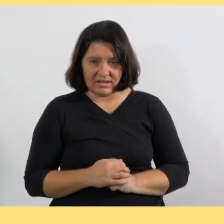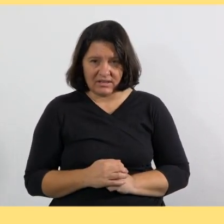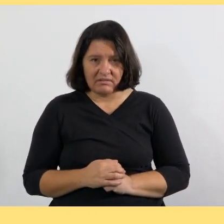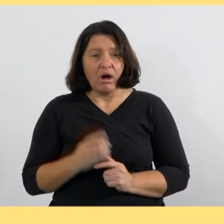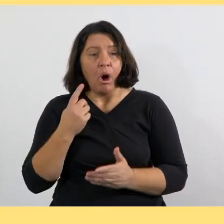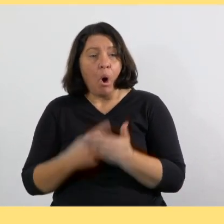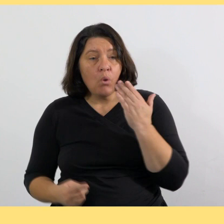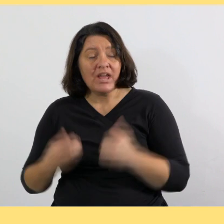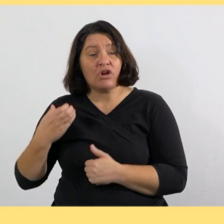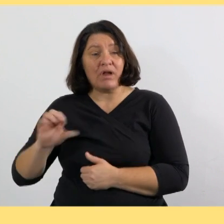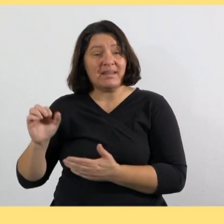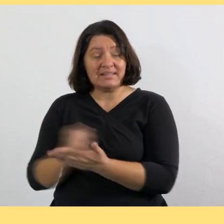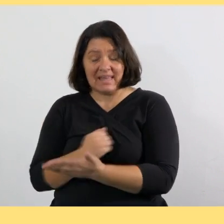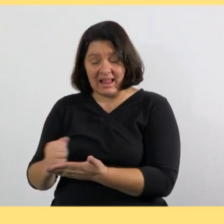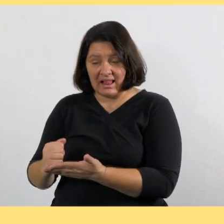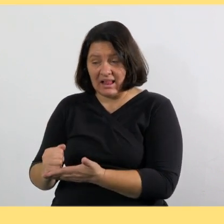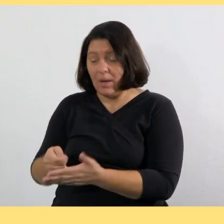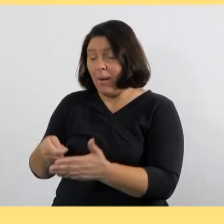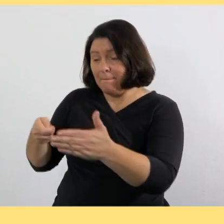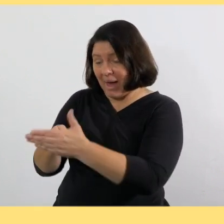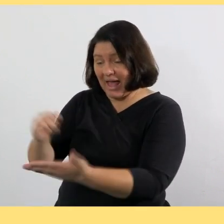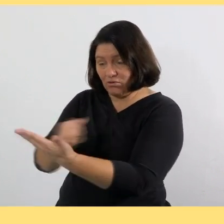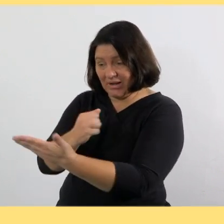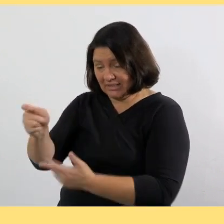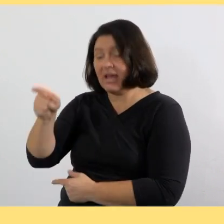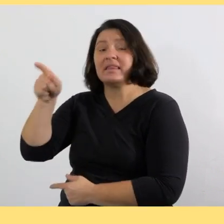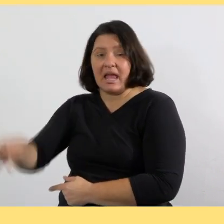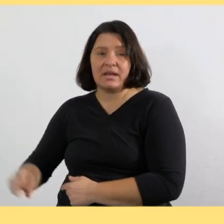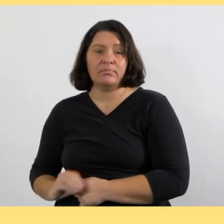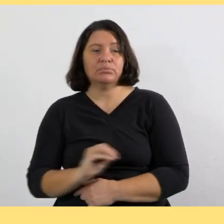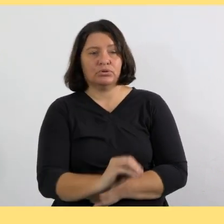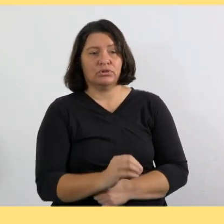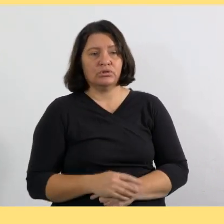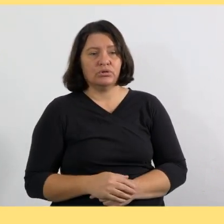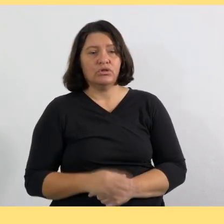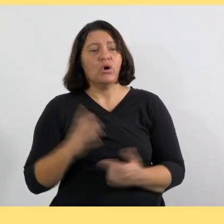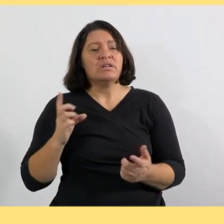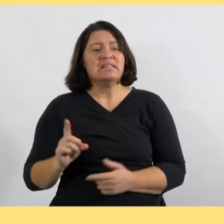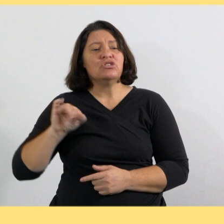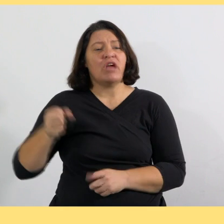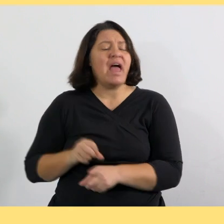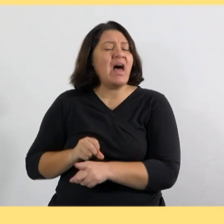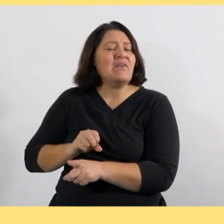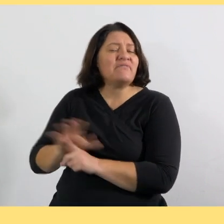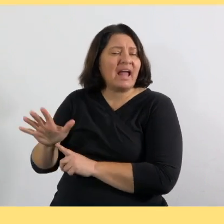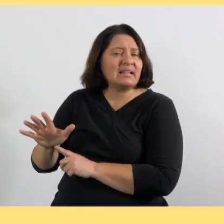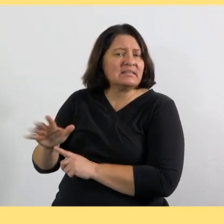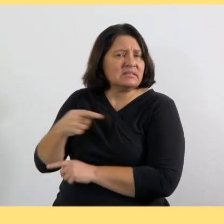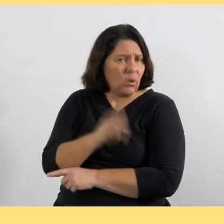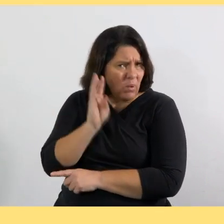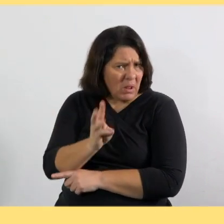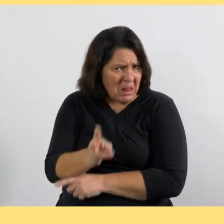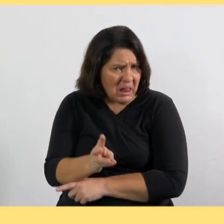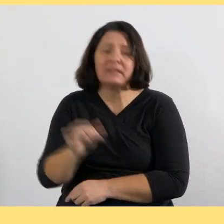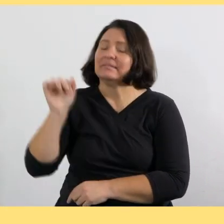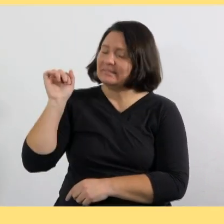stock are entered in the DJ. So will the DJ therefore affect my trading stock account? Definitely.